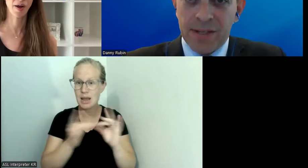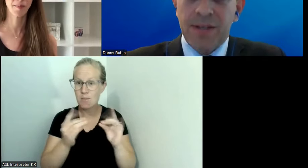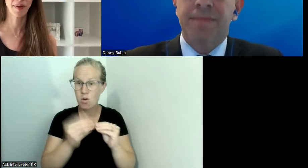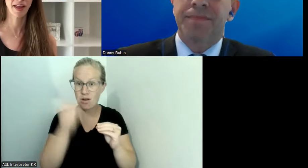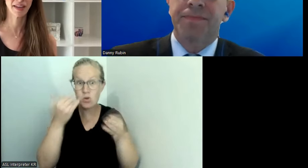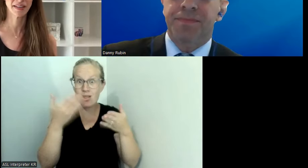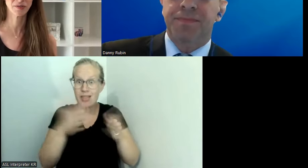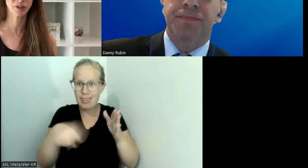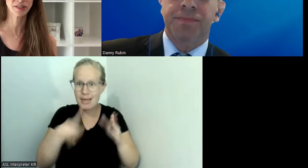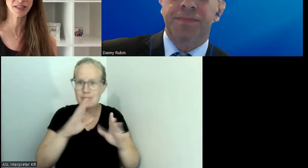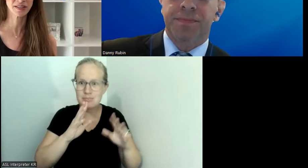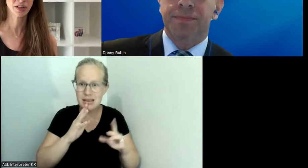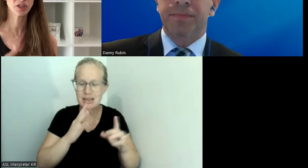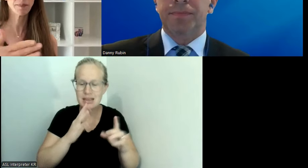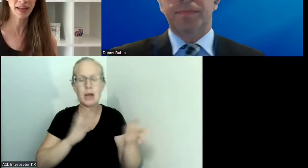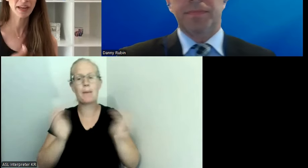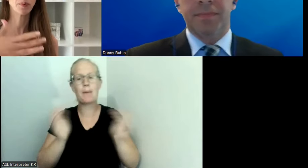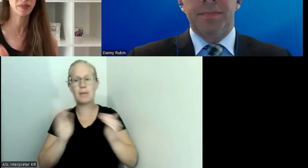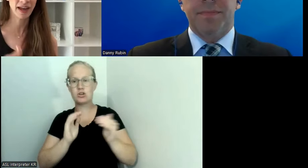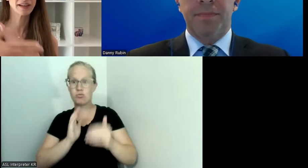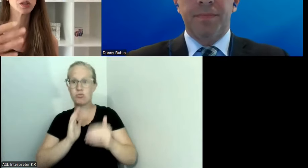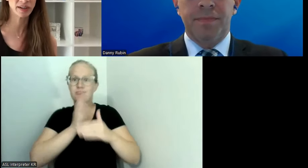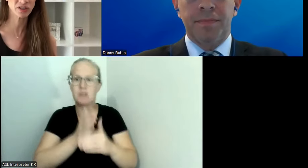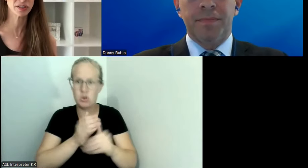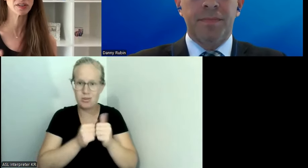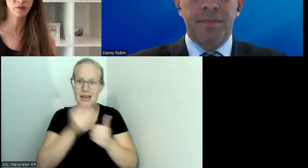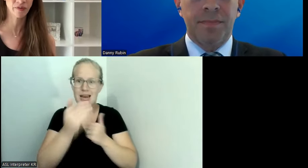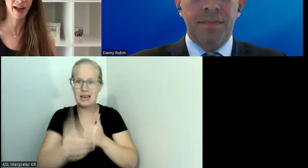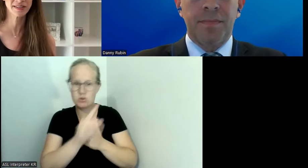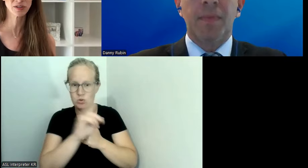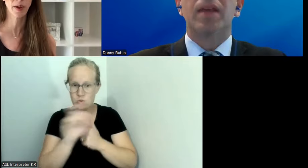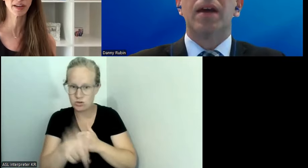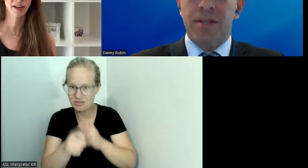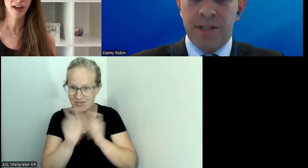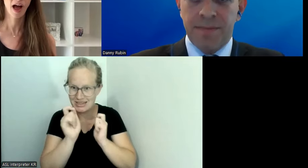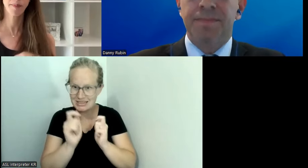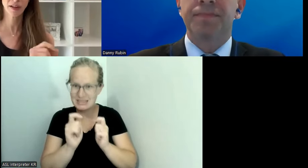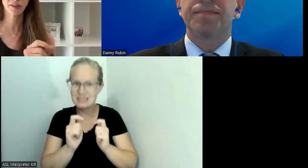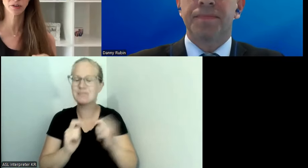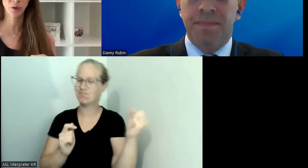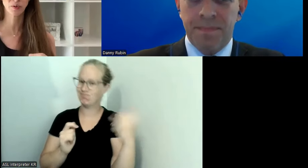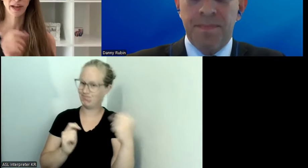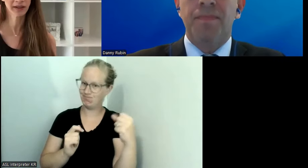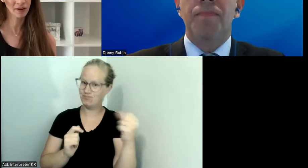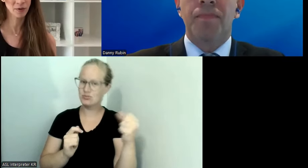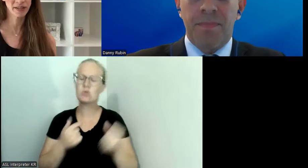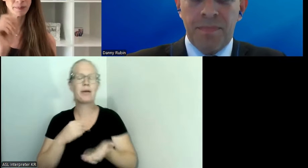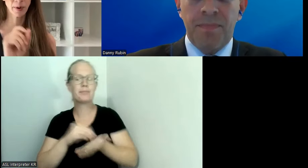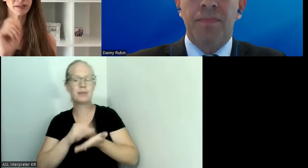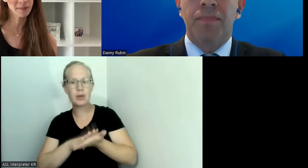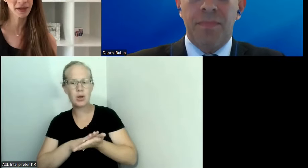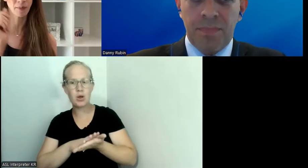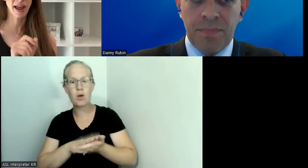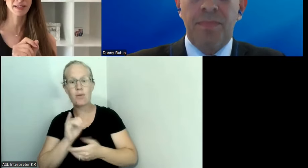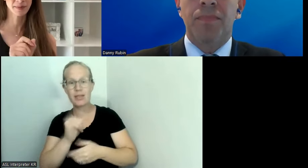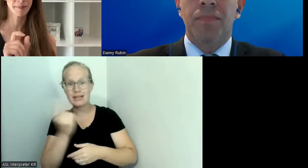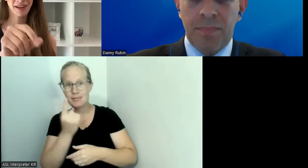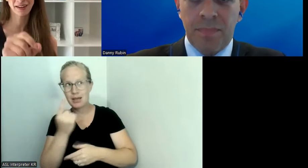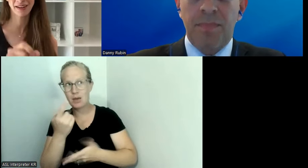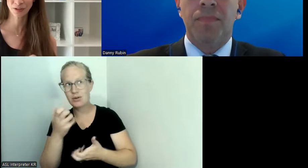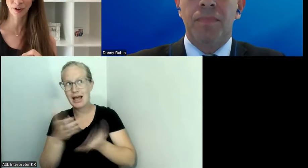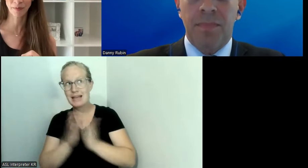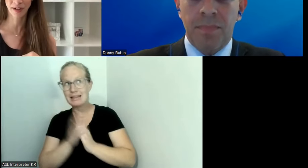um, and versus jumping in with the next question so fast. So I make a little note, like, oh, they sparked something. I want